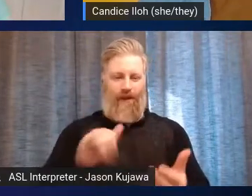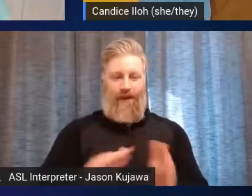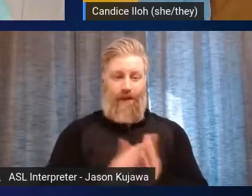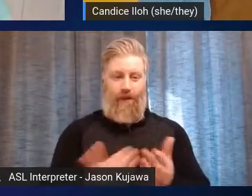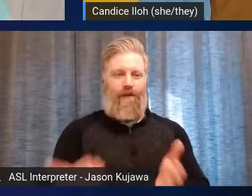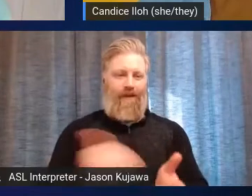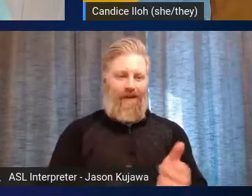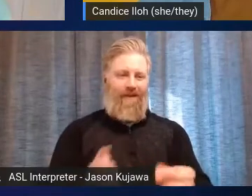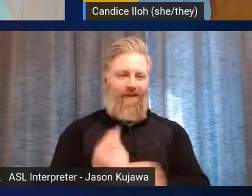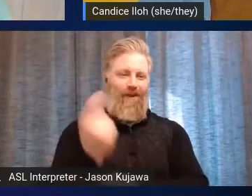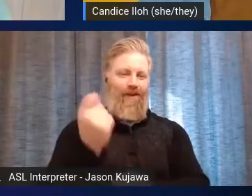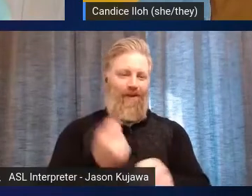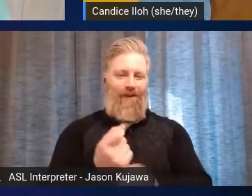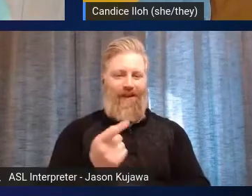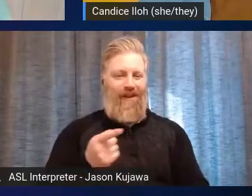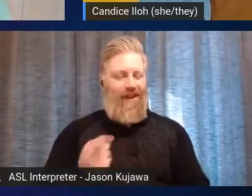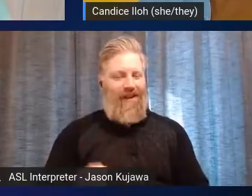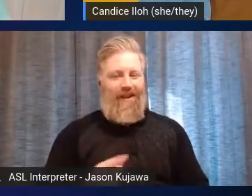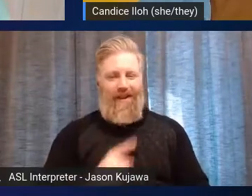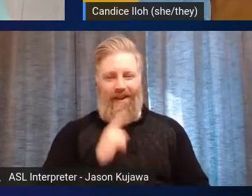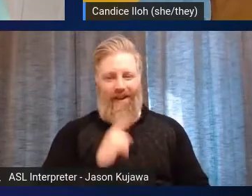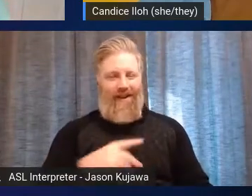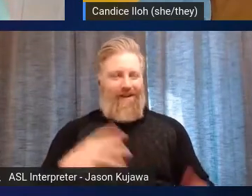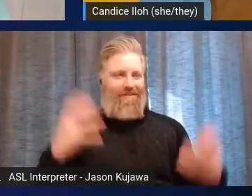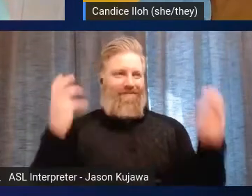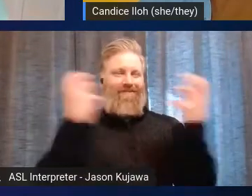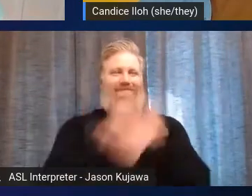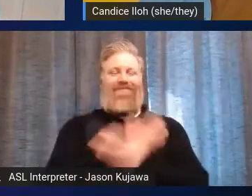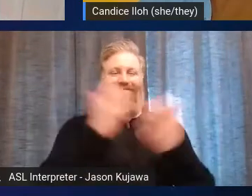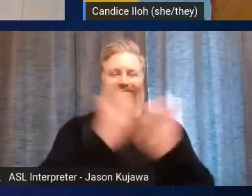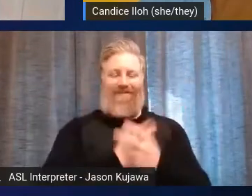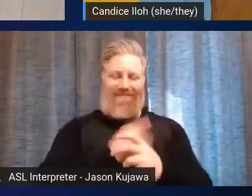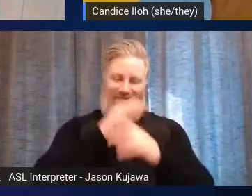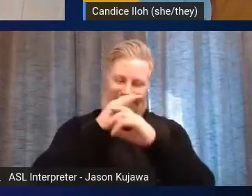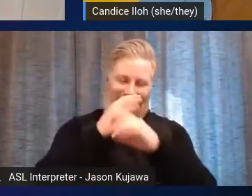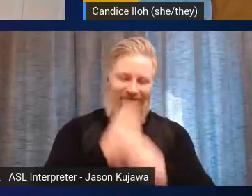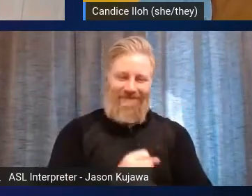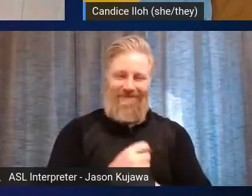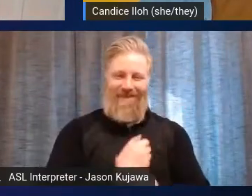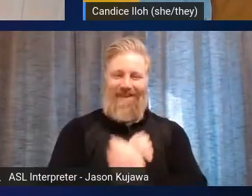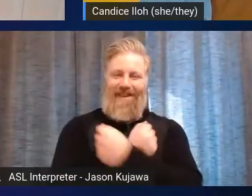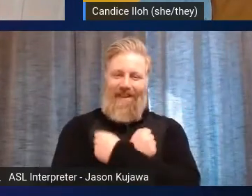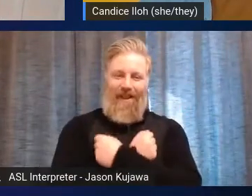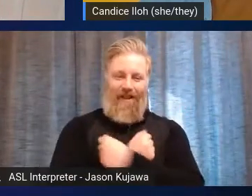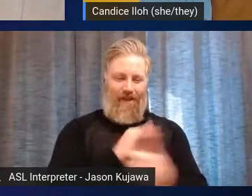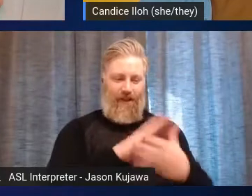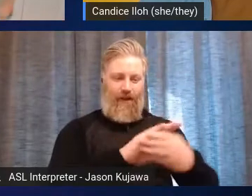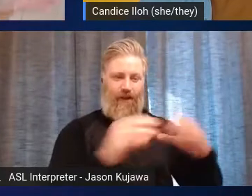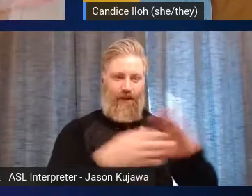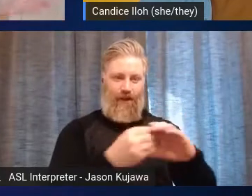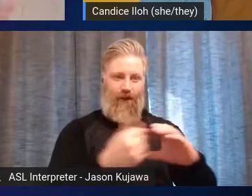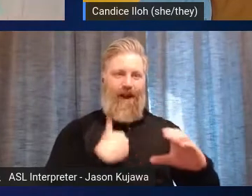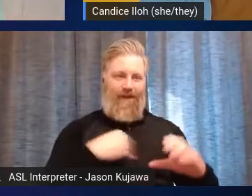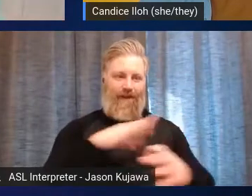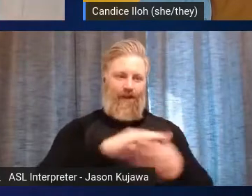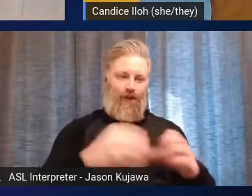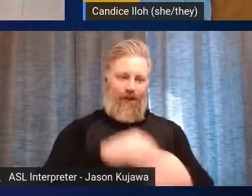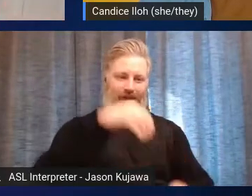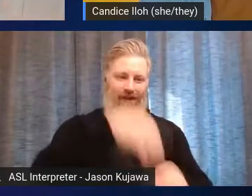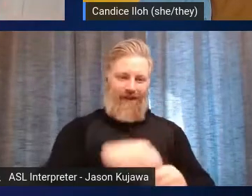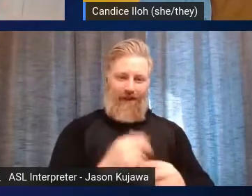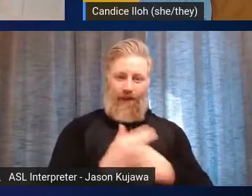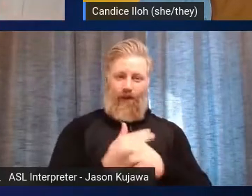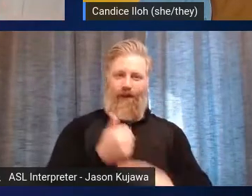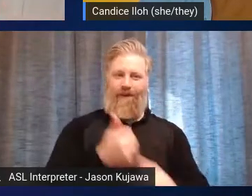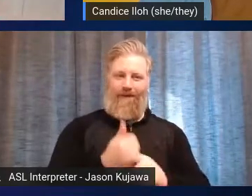because it is just, it's so epic and so engaging. And I love that there are stories within stories, like the rabbits are storytellers, which is